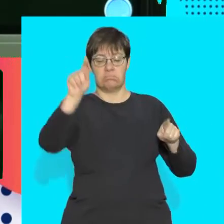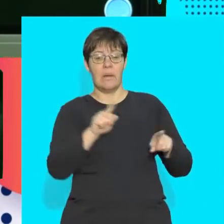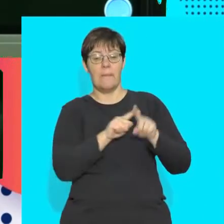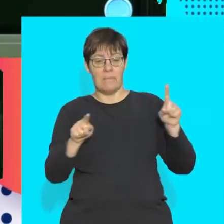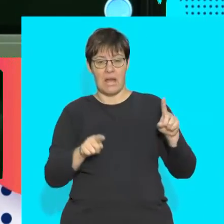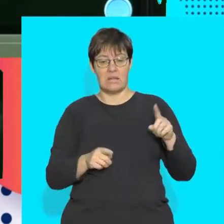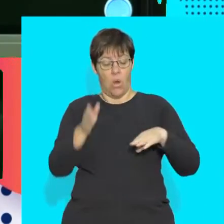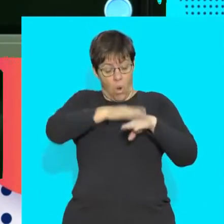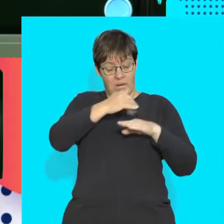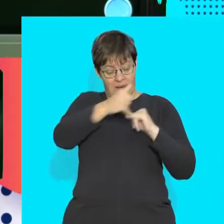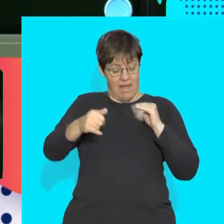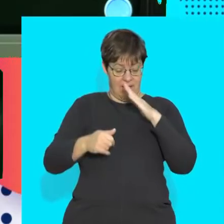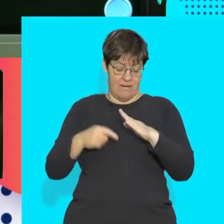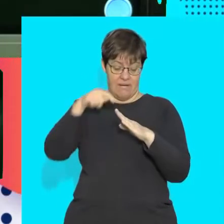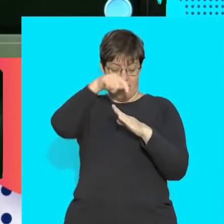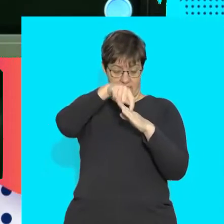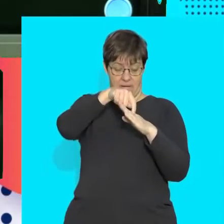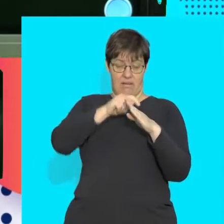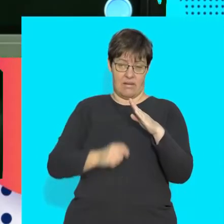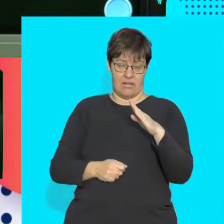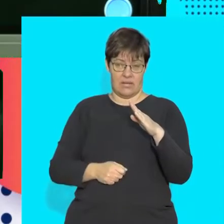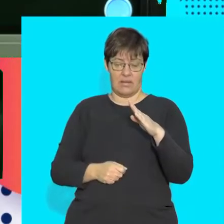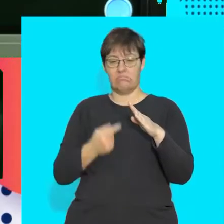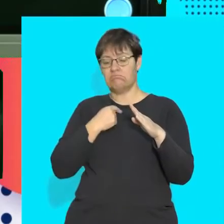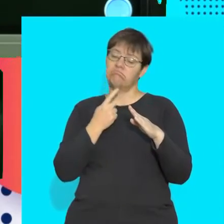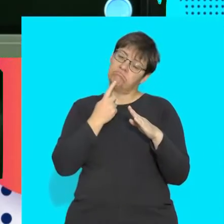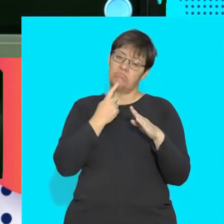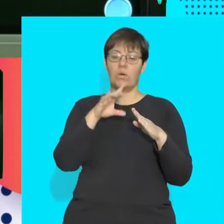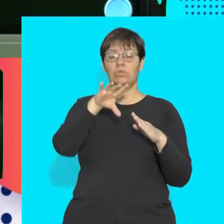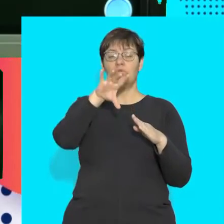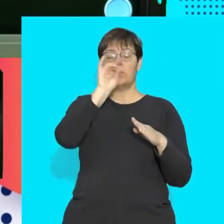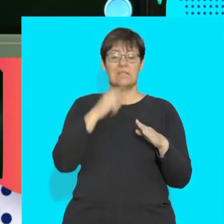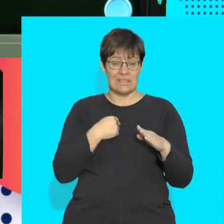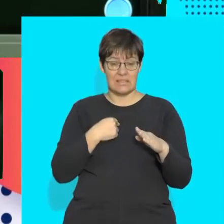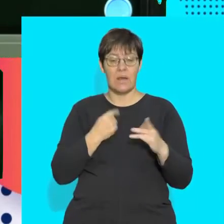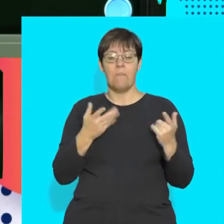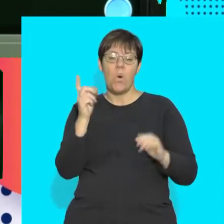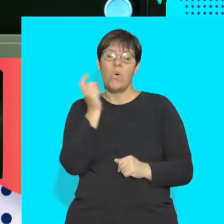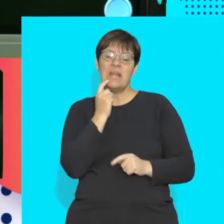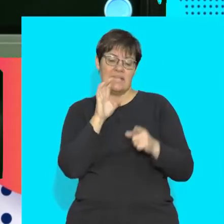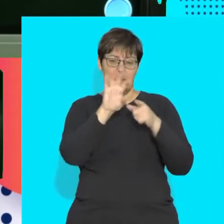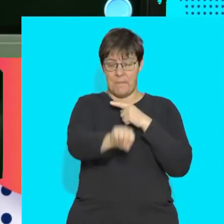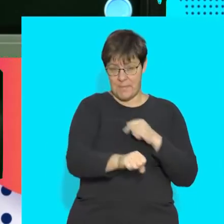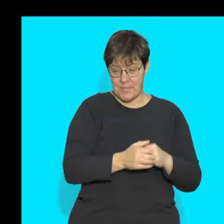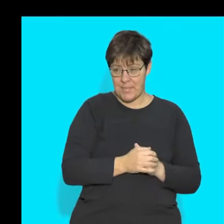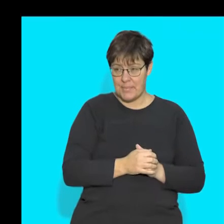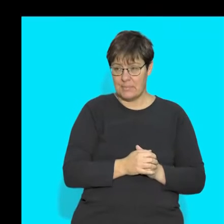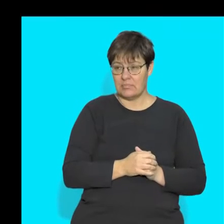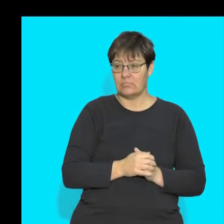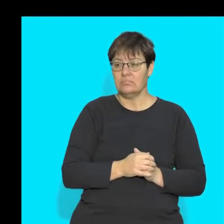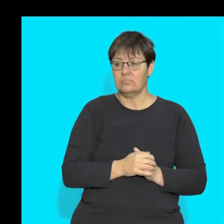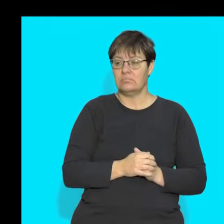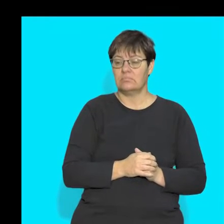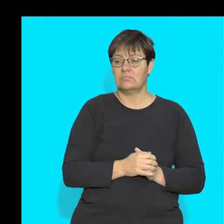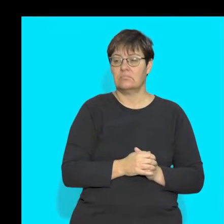physically sit on the line. When you have a choice, find ones that are easy to look at. So I'm